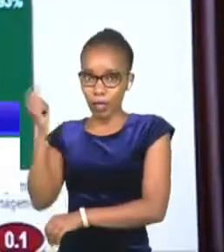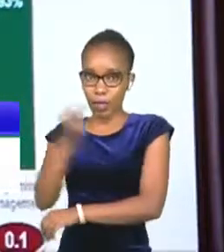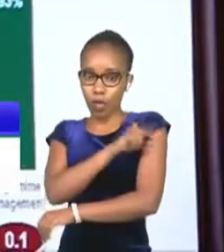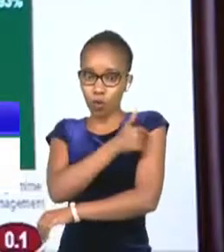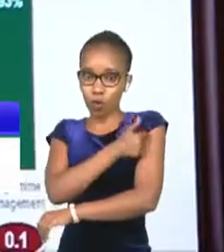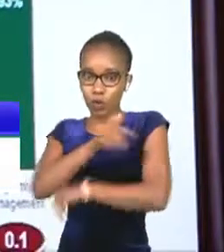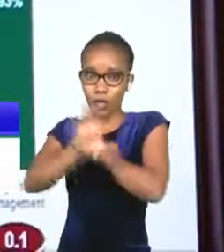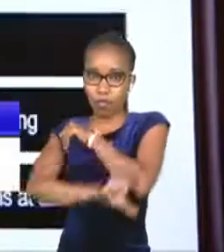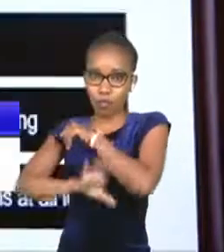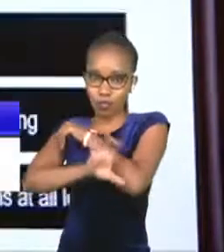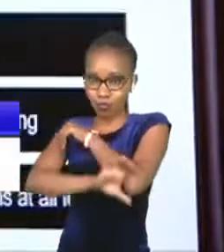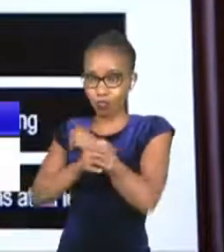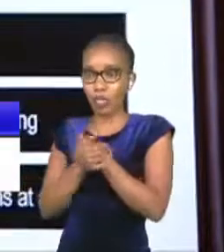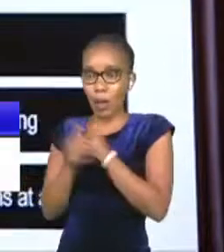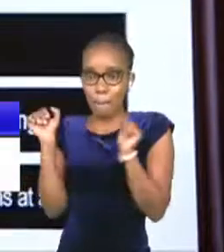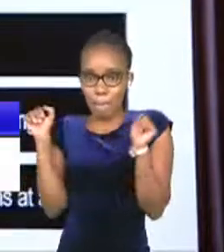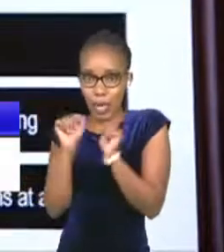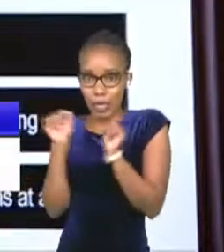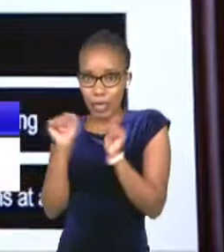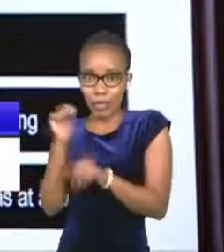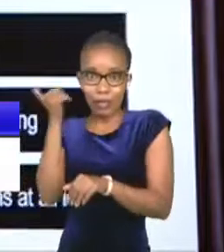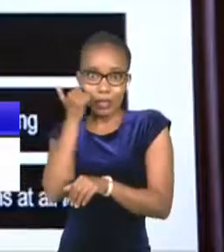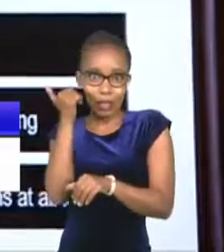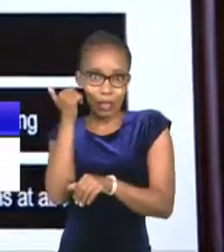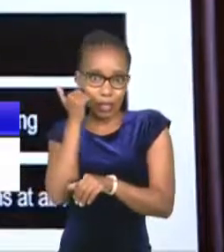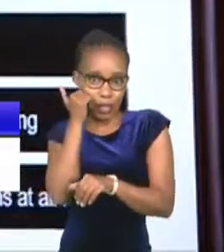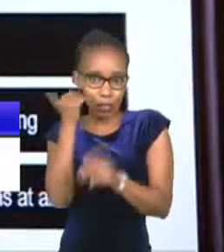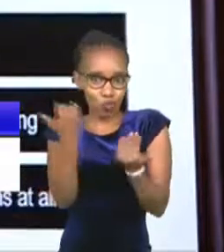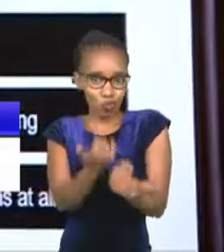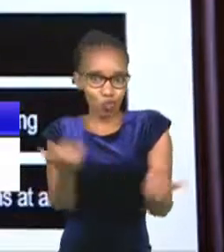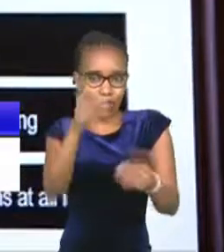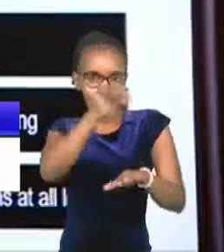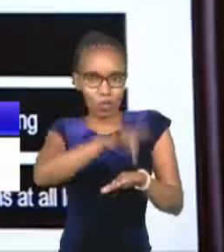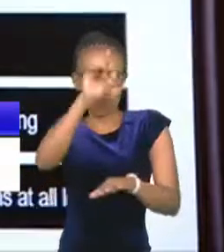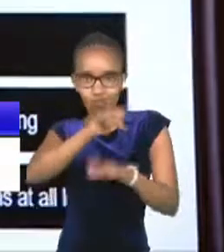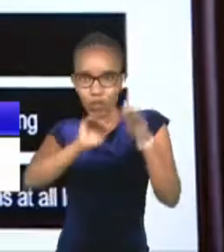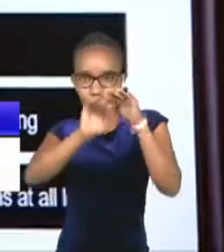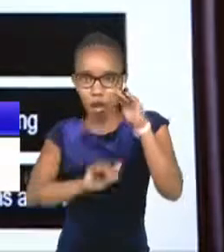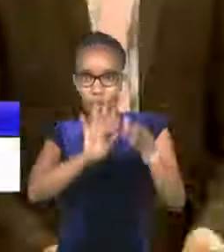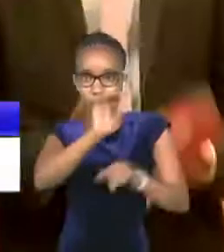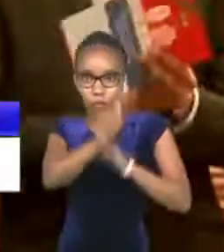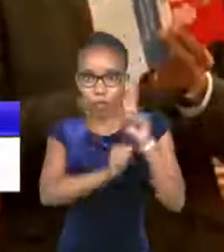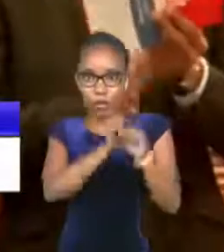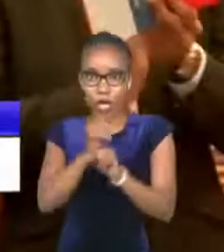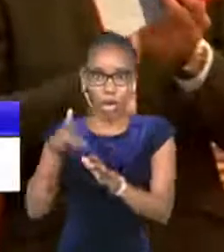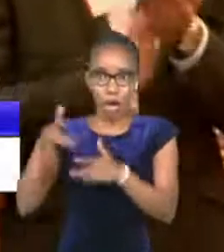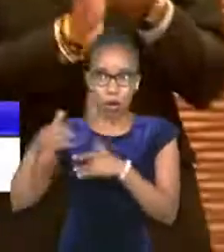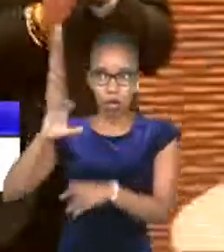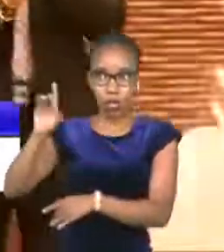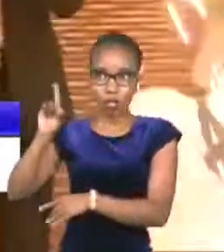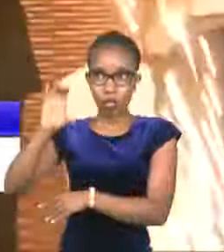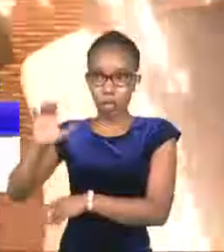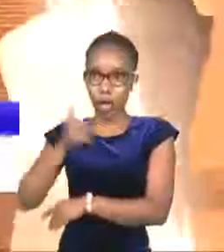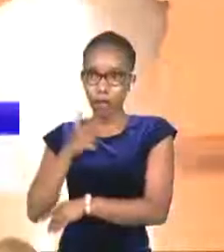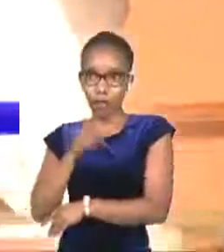in the country are attributed to malaria, with the disease being the highest killer of children under 5 years. According to CDC, there are an